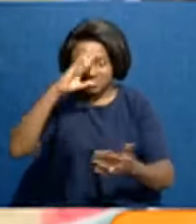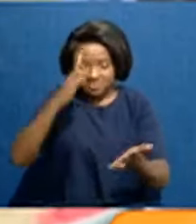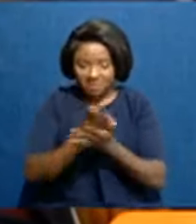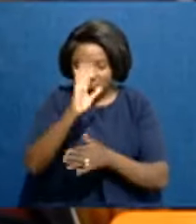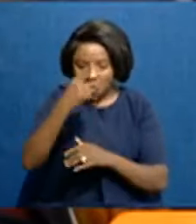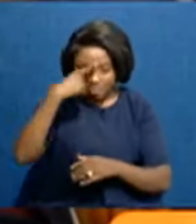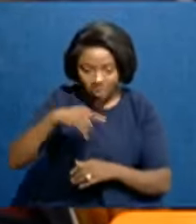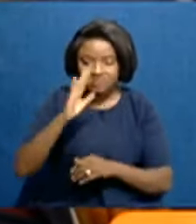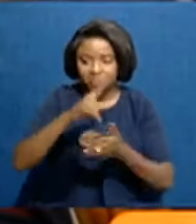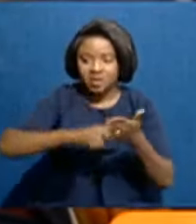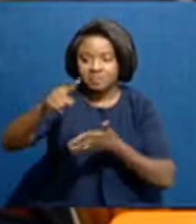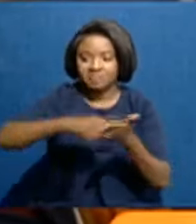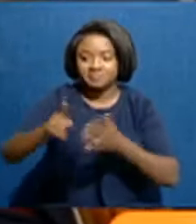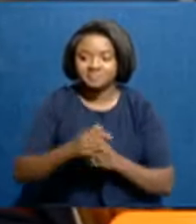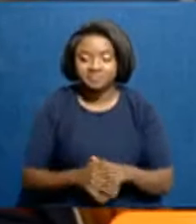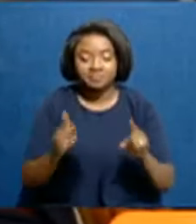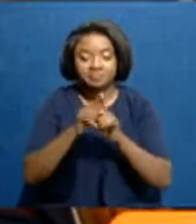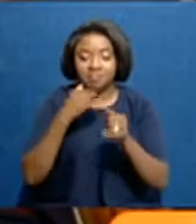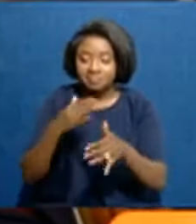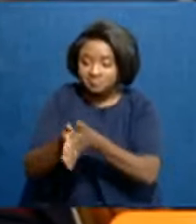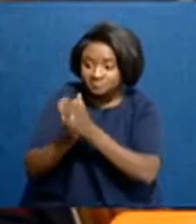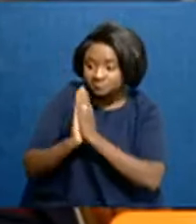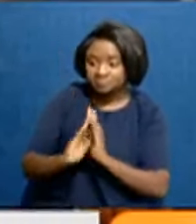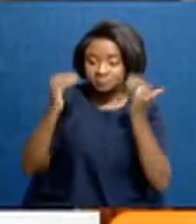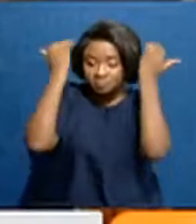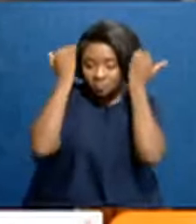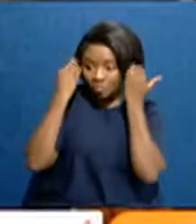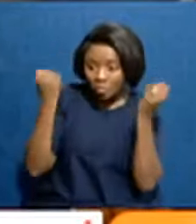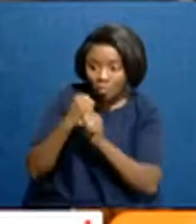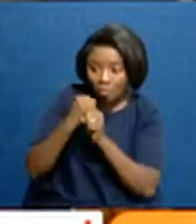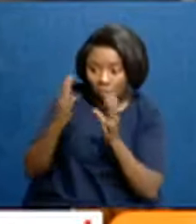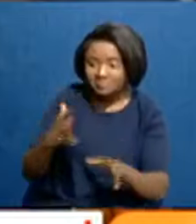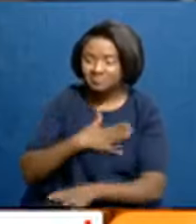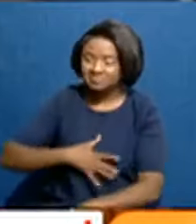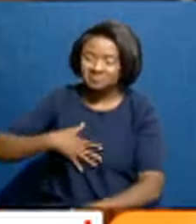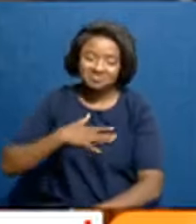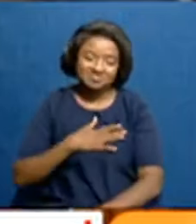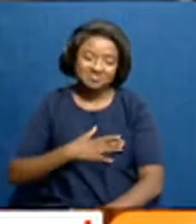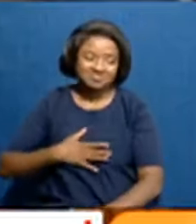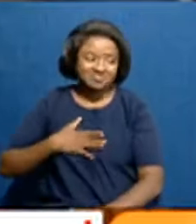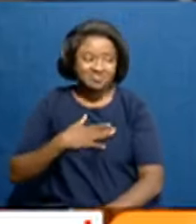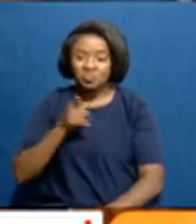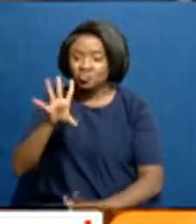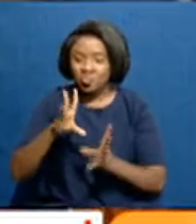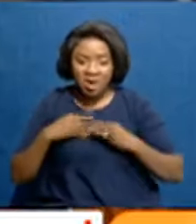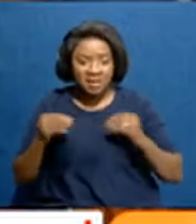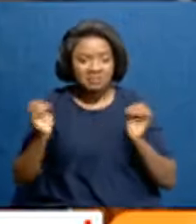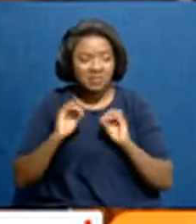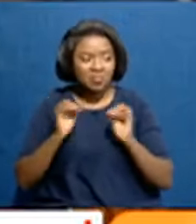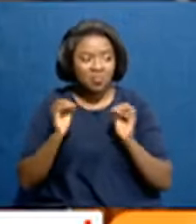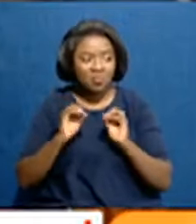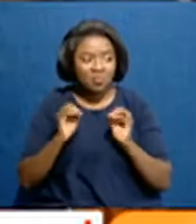shall pass. Let me ask our judicial officers not to allow themselves to be used by